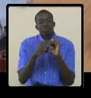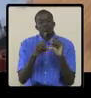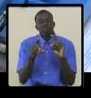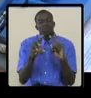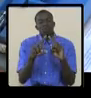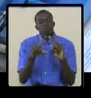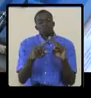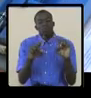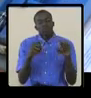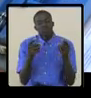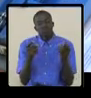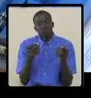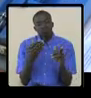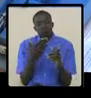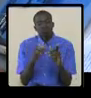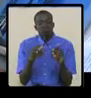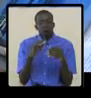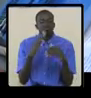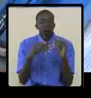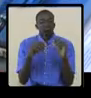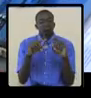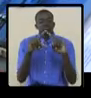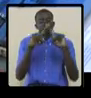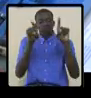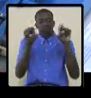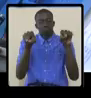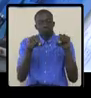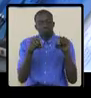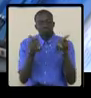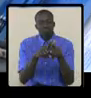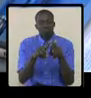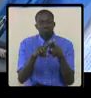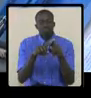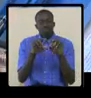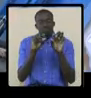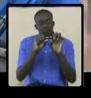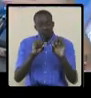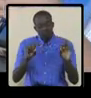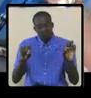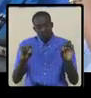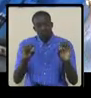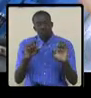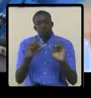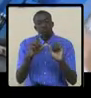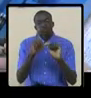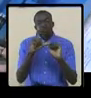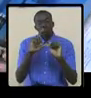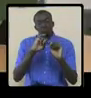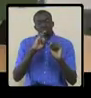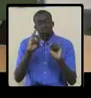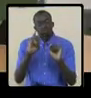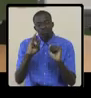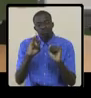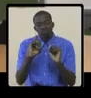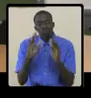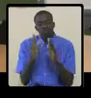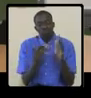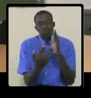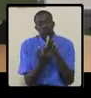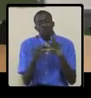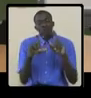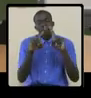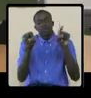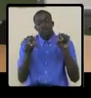These things will be used to build a circuit and to measure the current flowing through the circuit. It